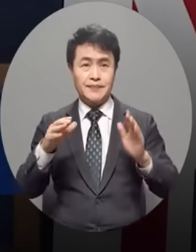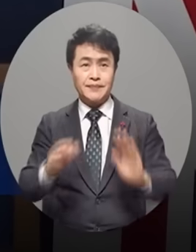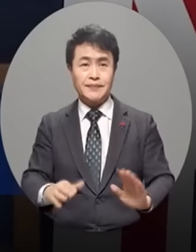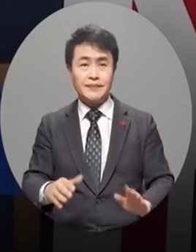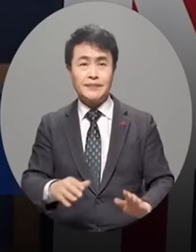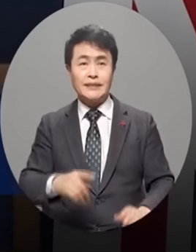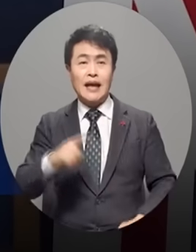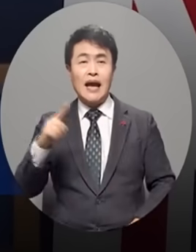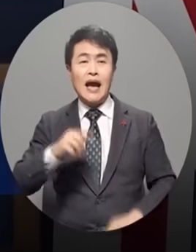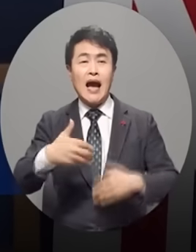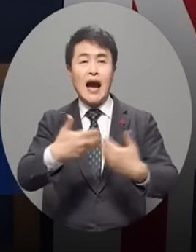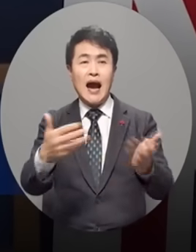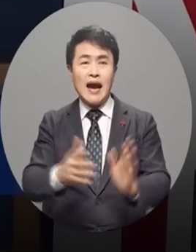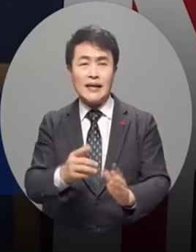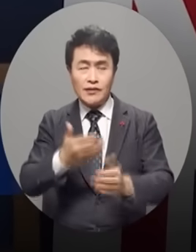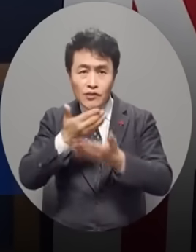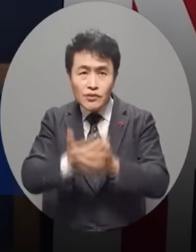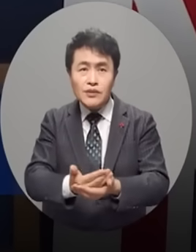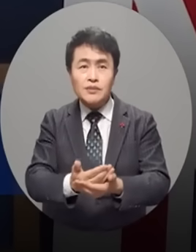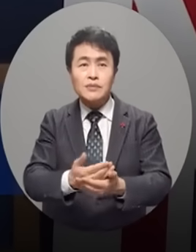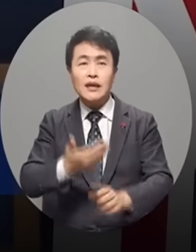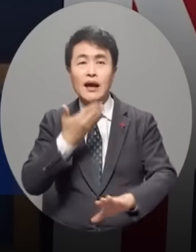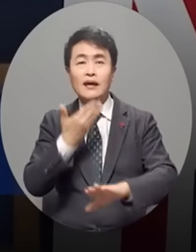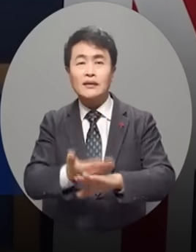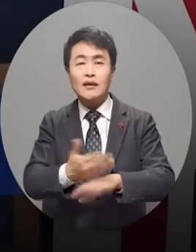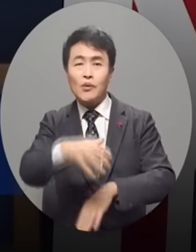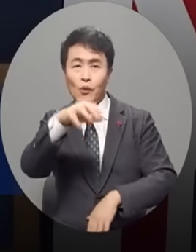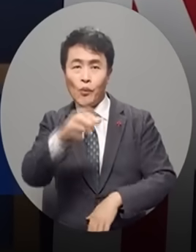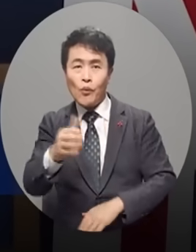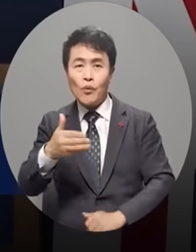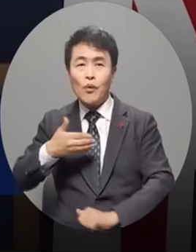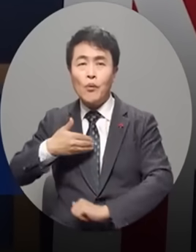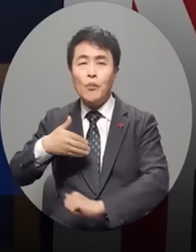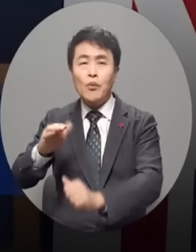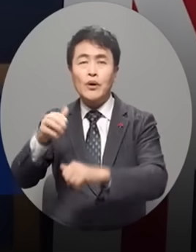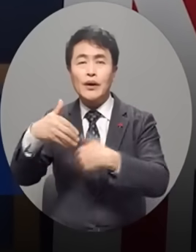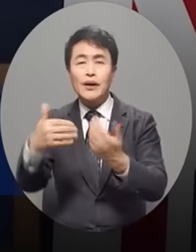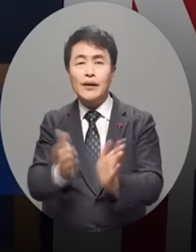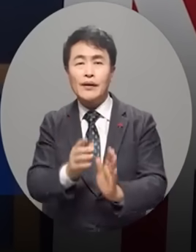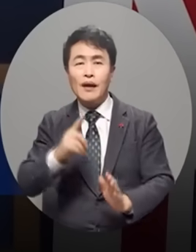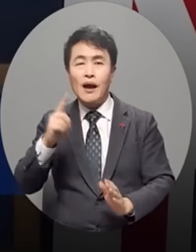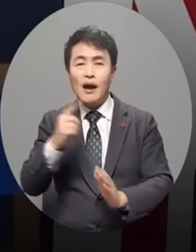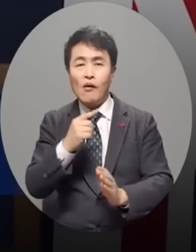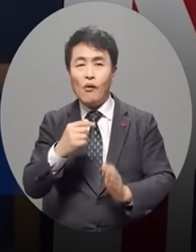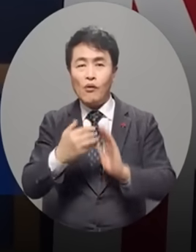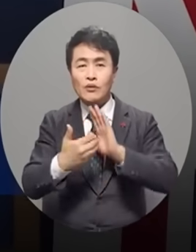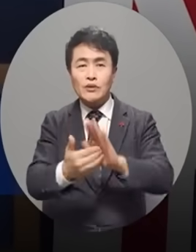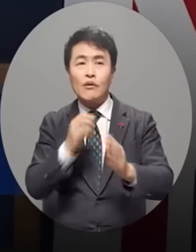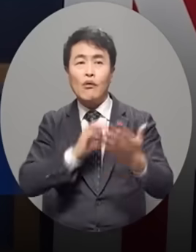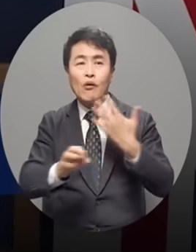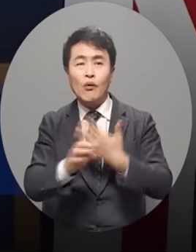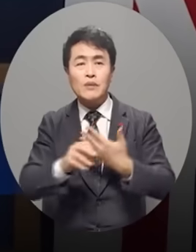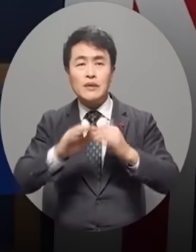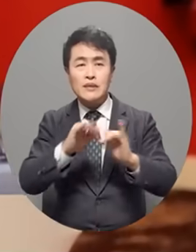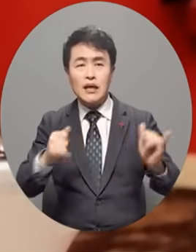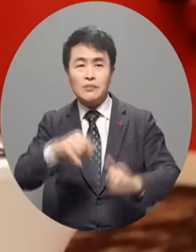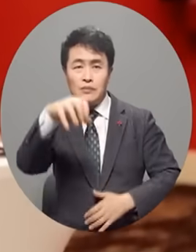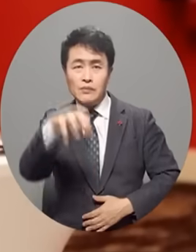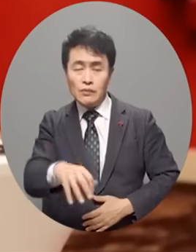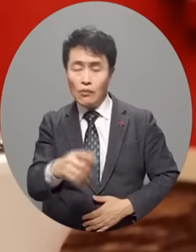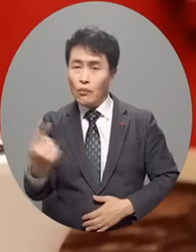critical part of it. There is no way to stop people coming here unless you have a deterrent that means they will be sent somewhere else. It's as simple as